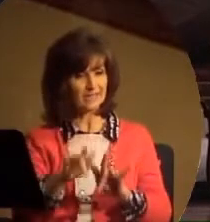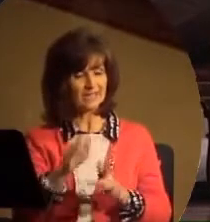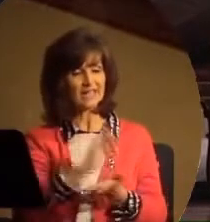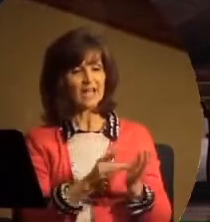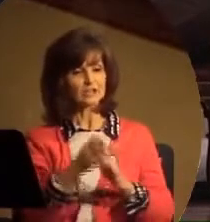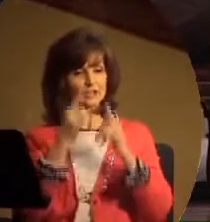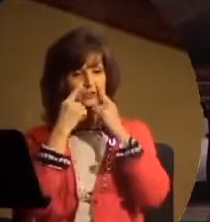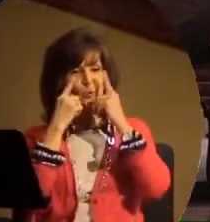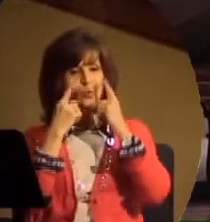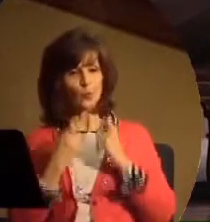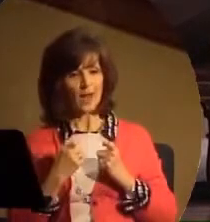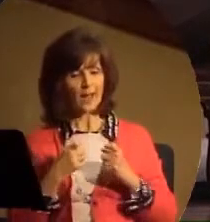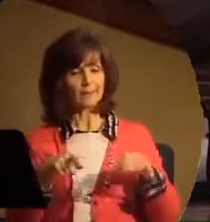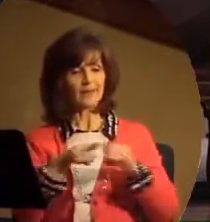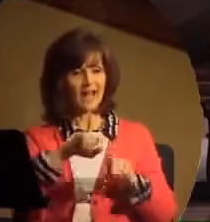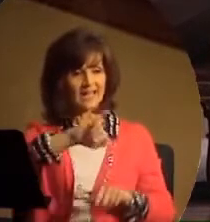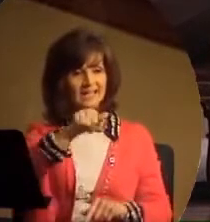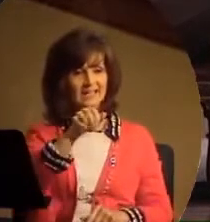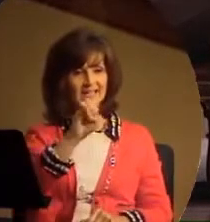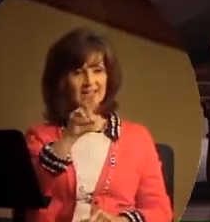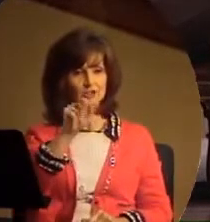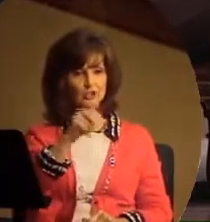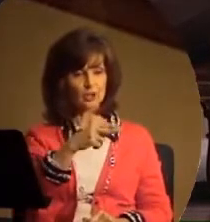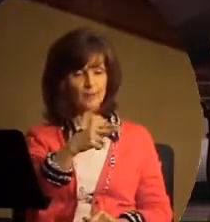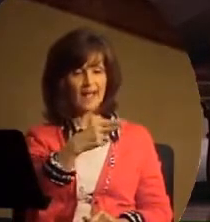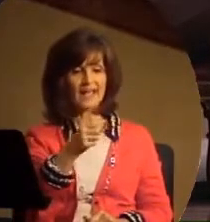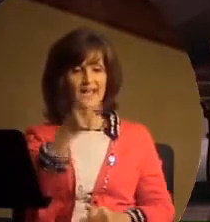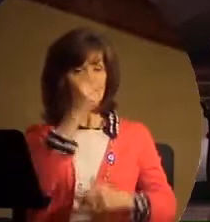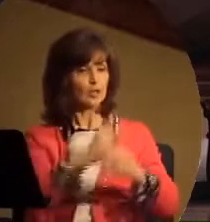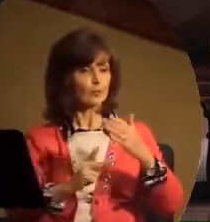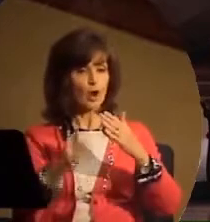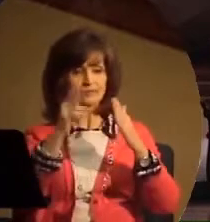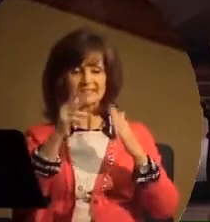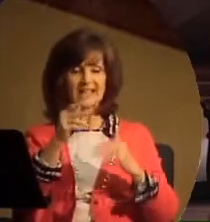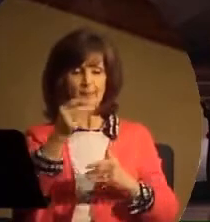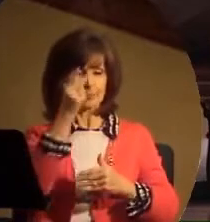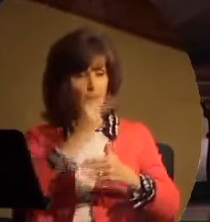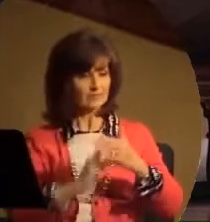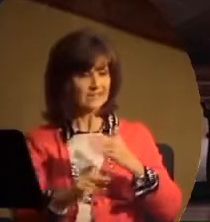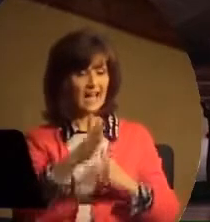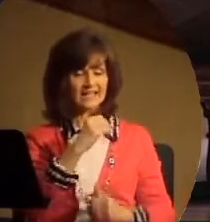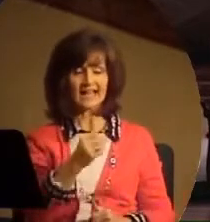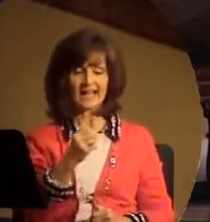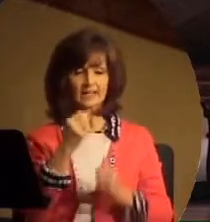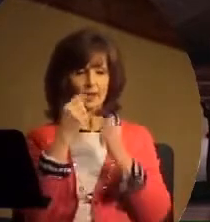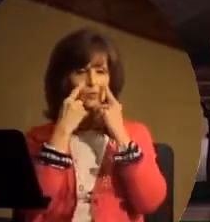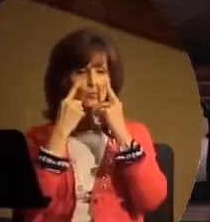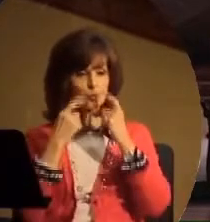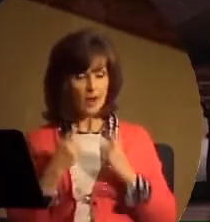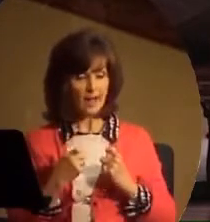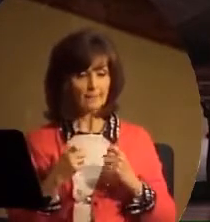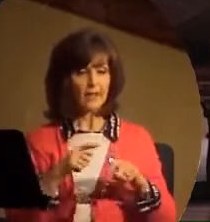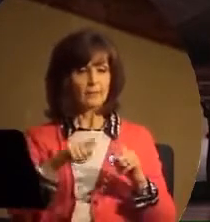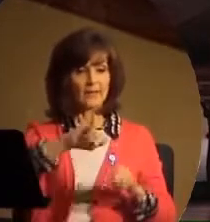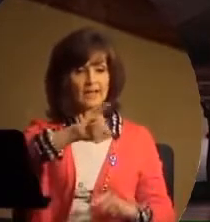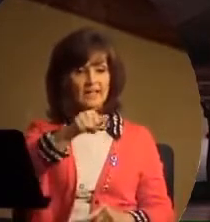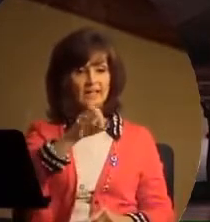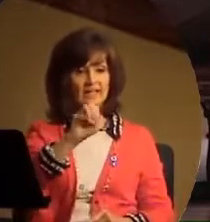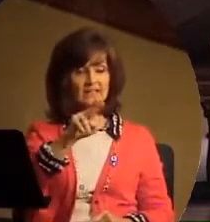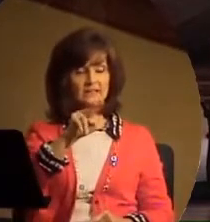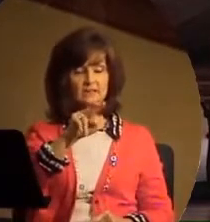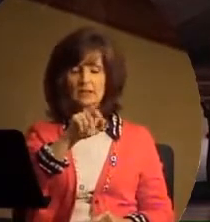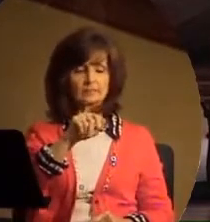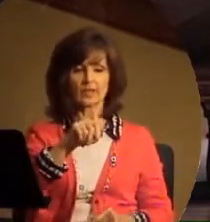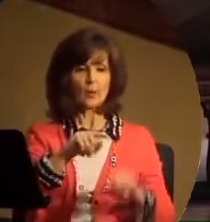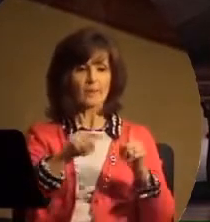like Jeremiah did. Jeremiah prophesied and wept about it. But old Habakkuk, he prophesied and he wondered. He had more